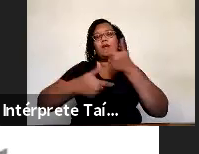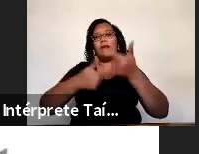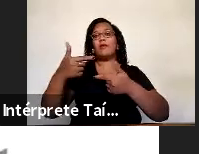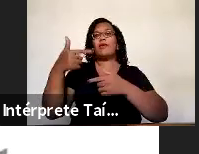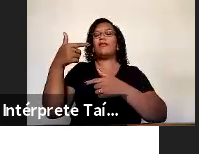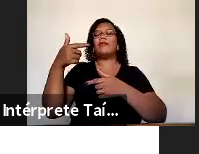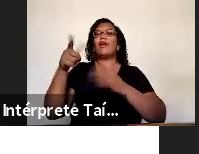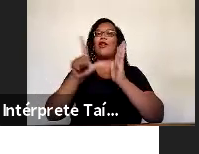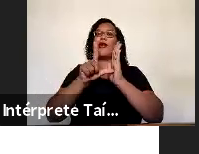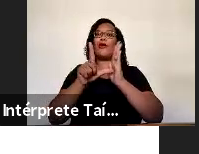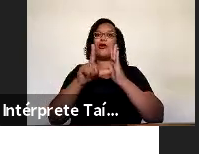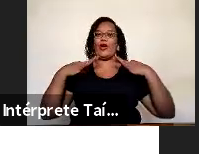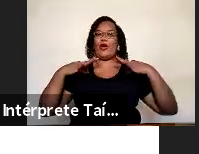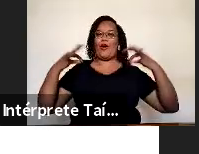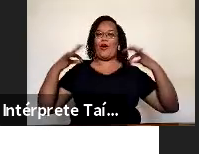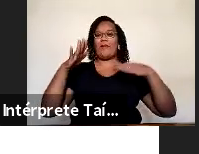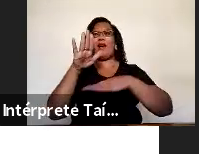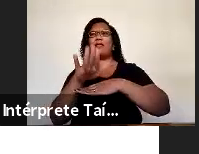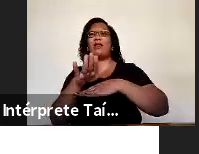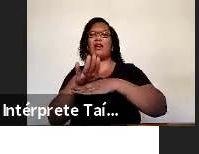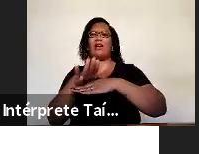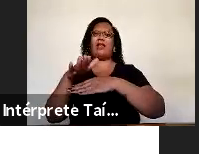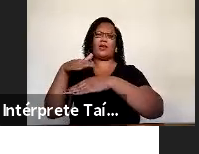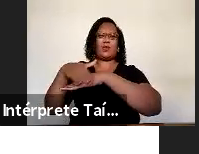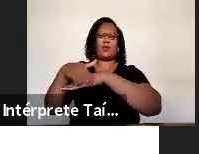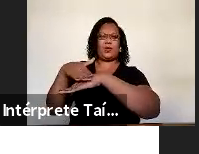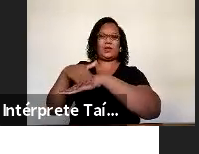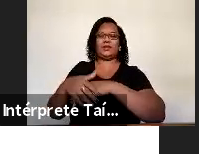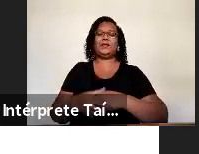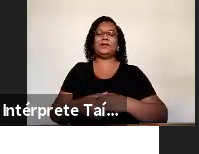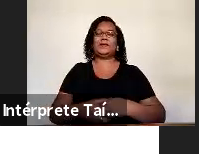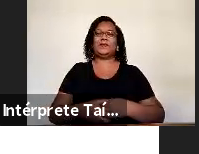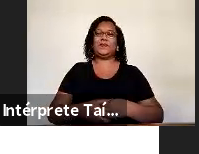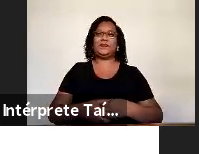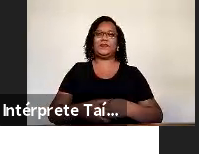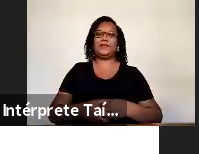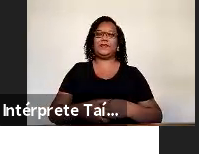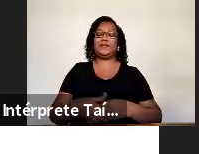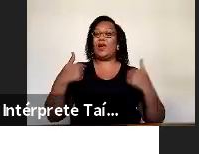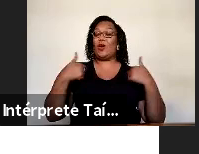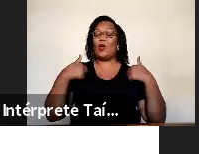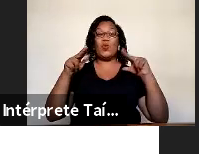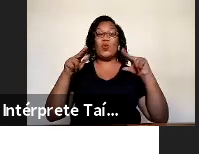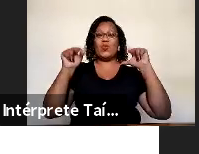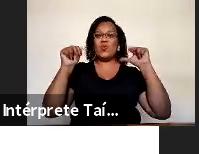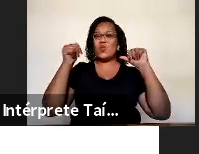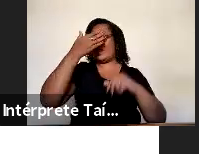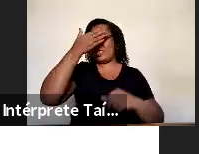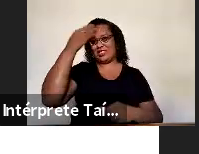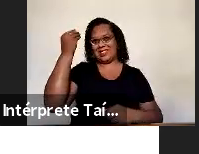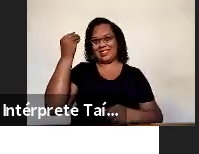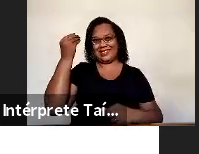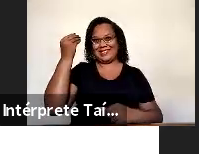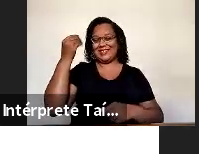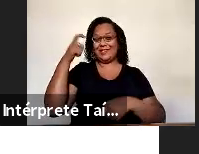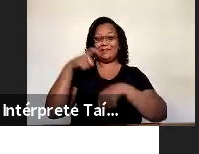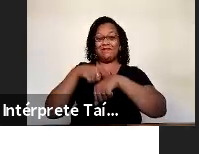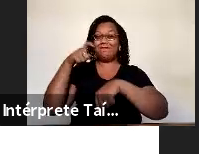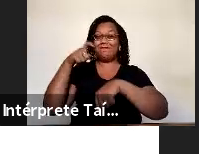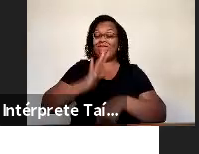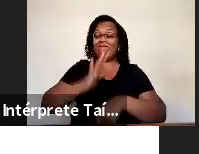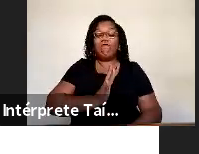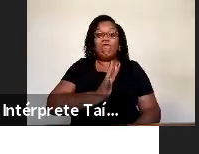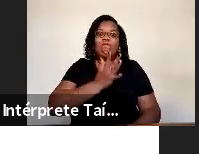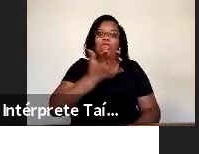fun and I learned a lot. And I will never forget the most terrifying moment in my life was my